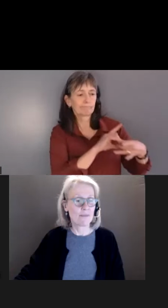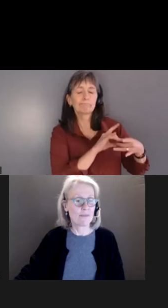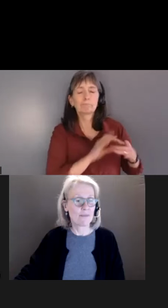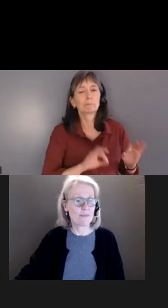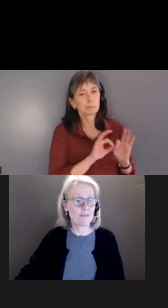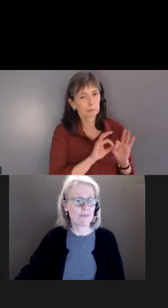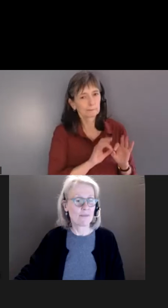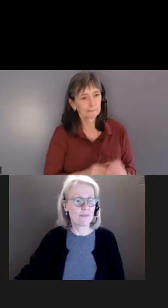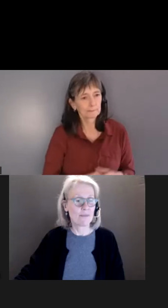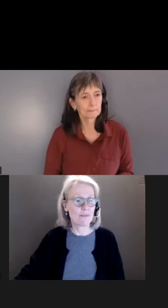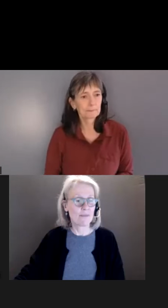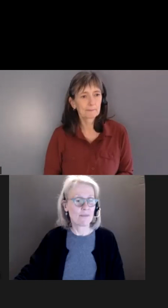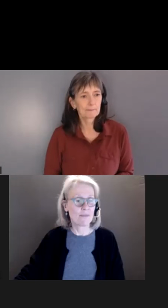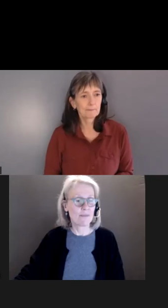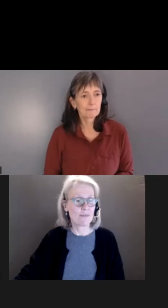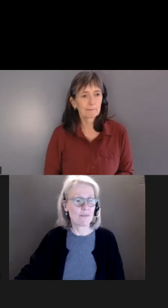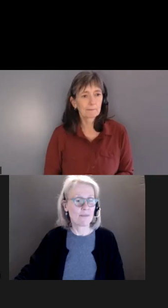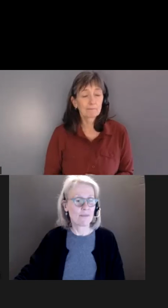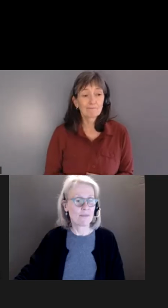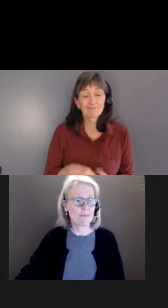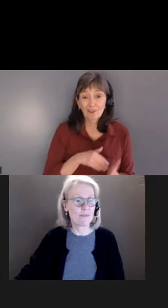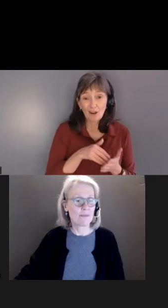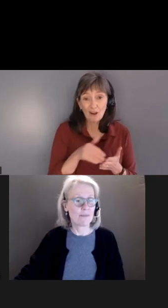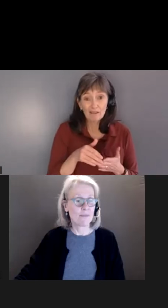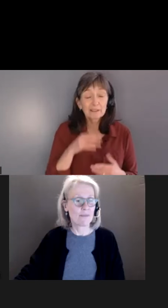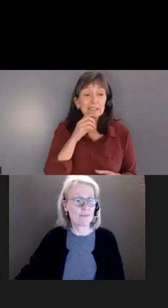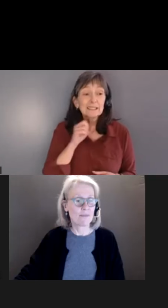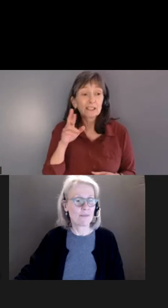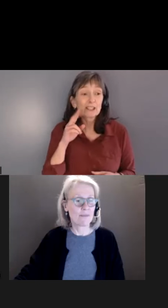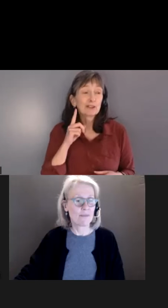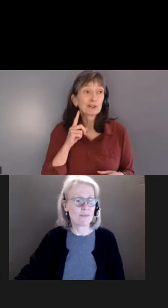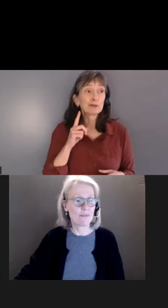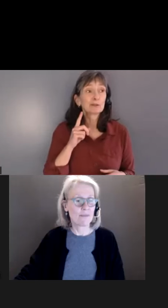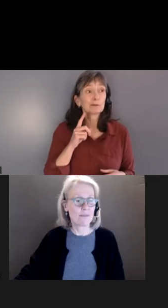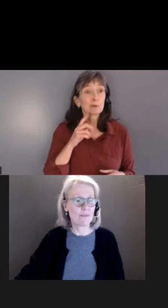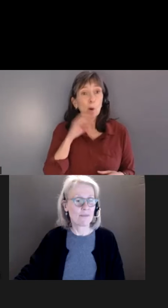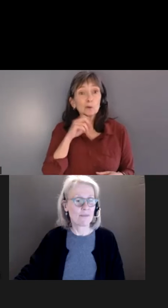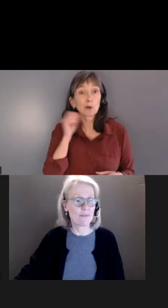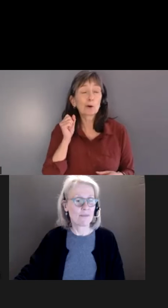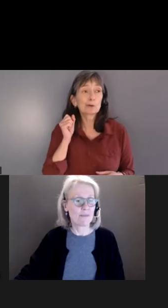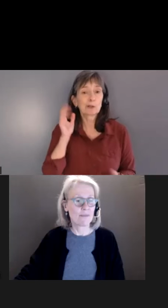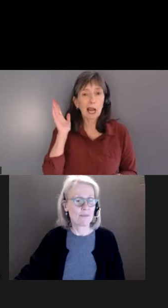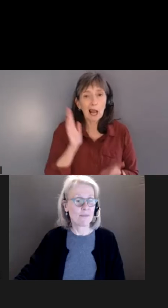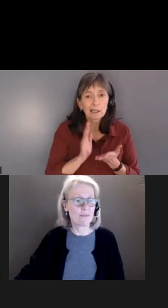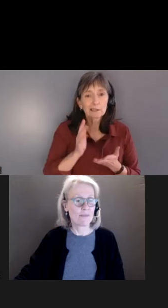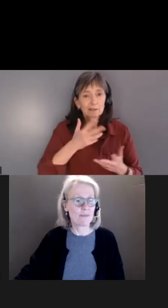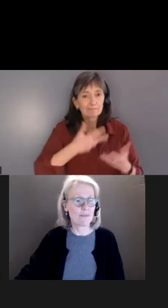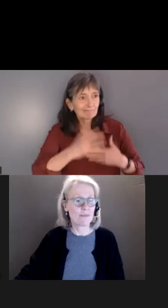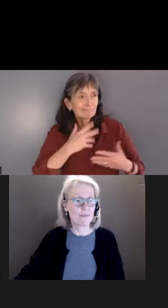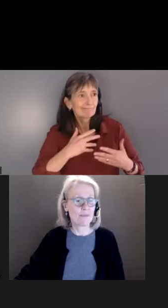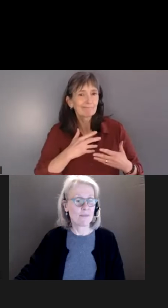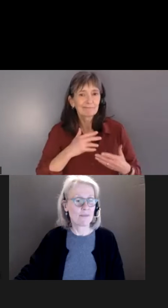place. And that's because older adults are often vulnerable to diminishing social networks and less frequent social interactions as they